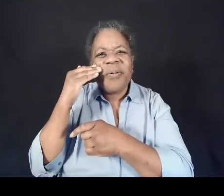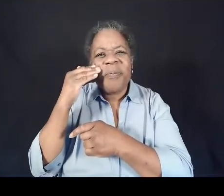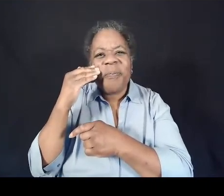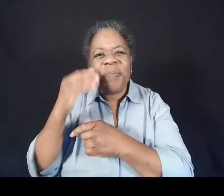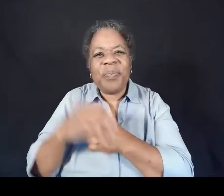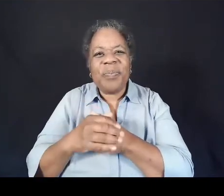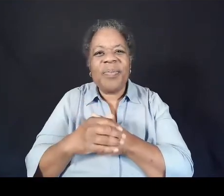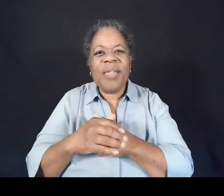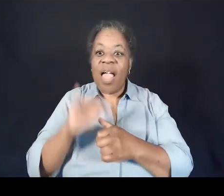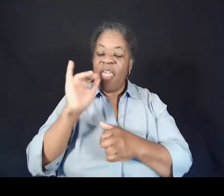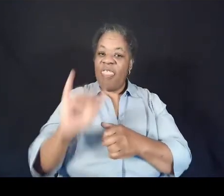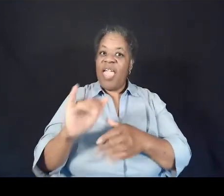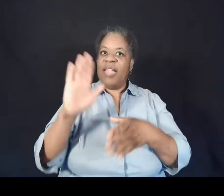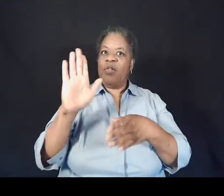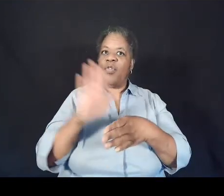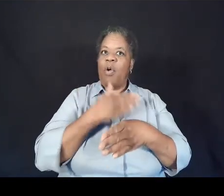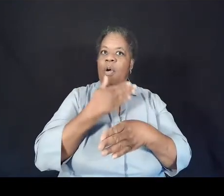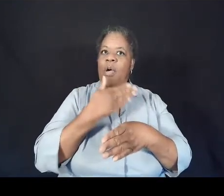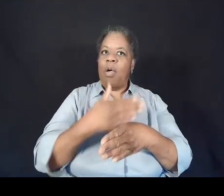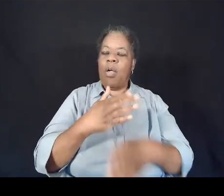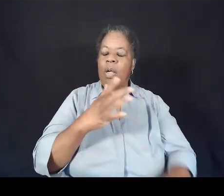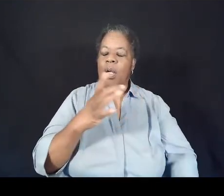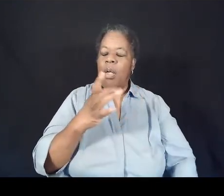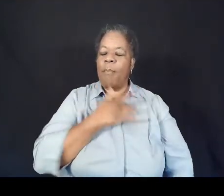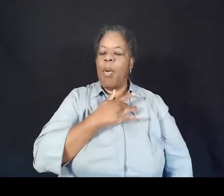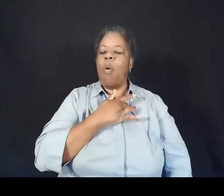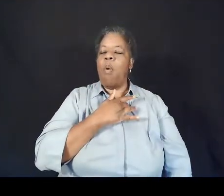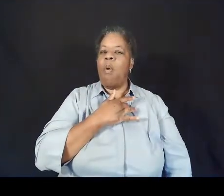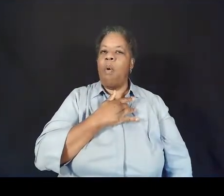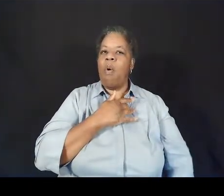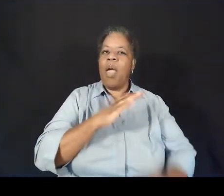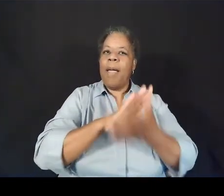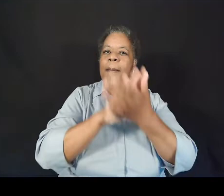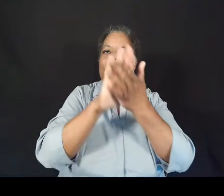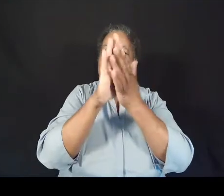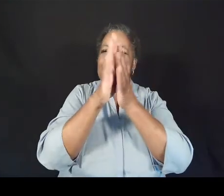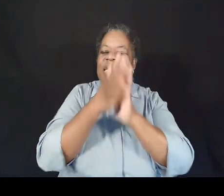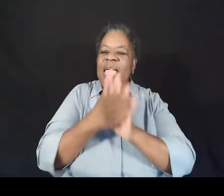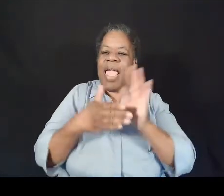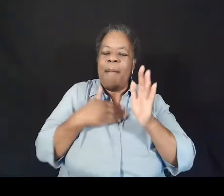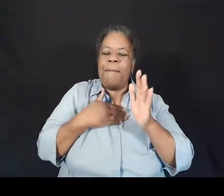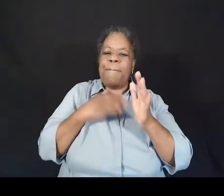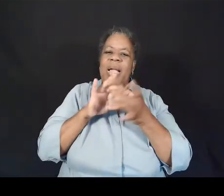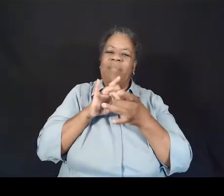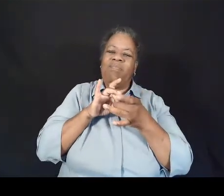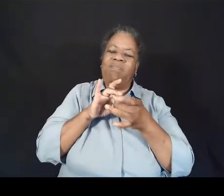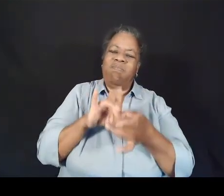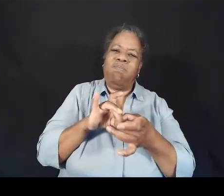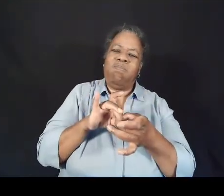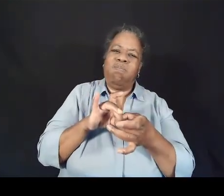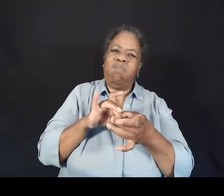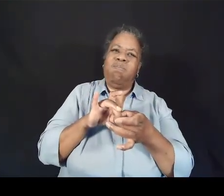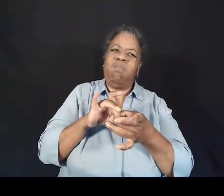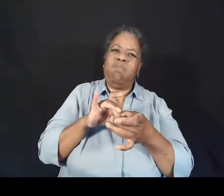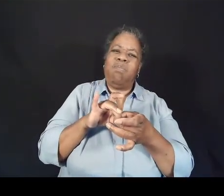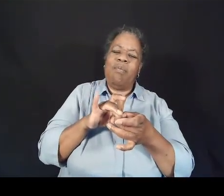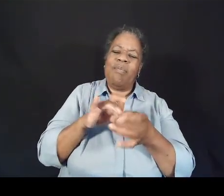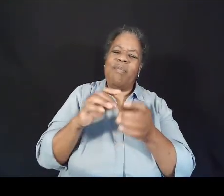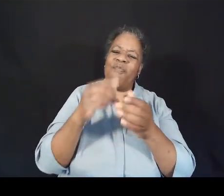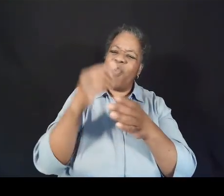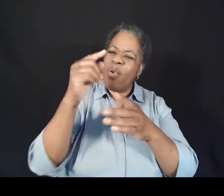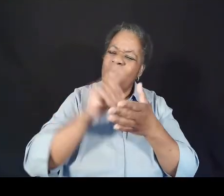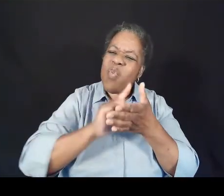And that song became my rudder for the weeks and months to come.